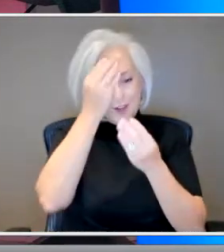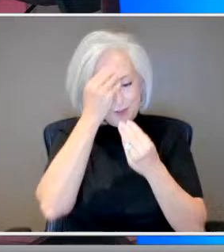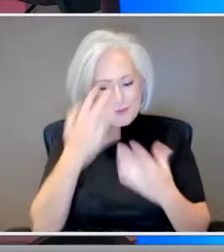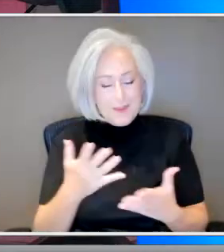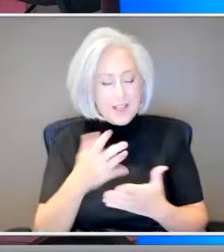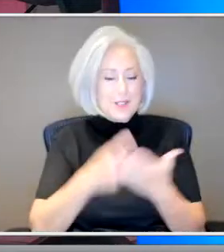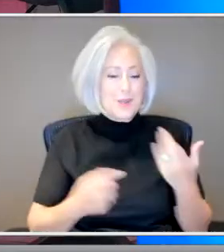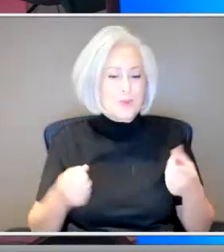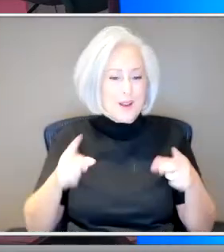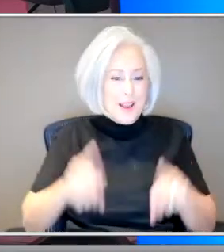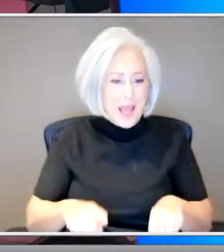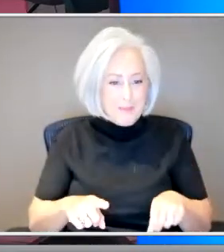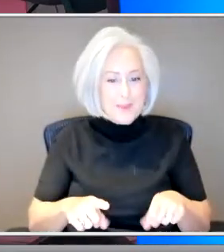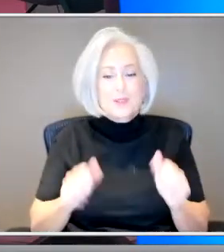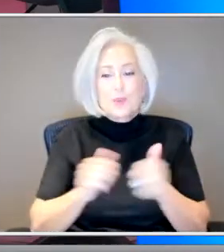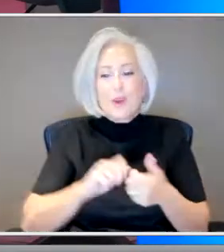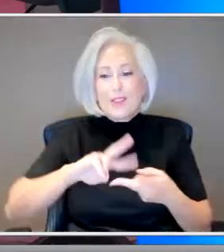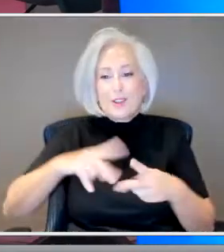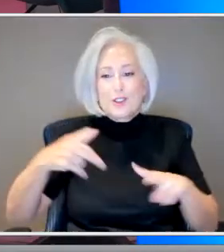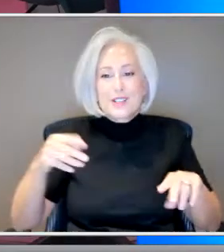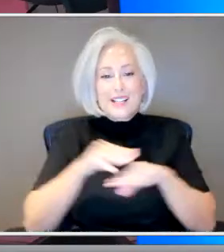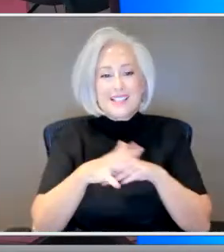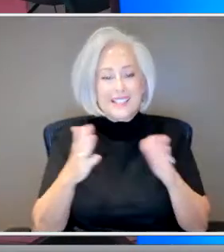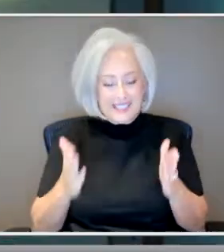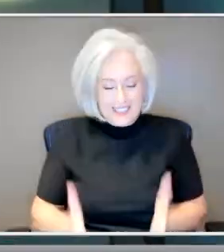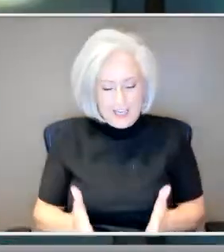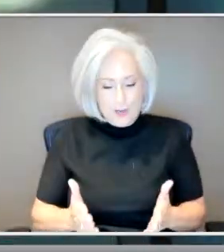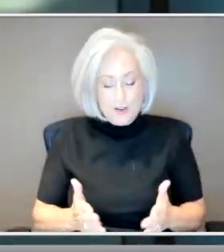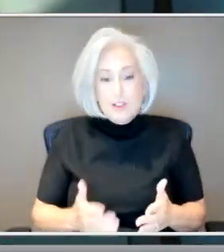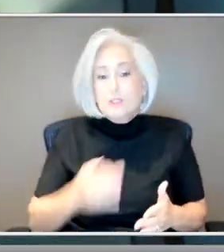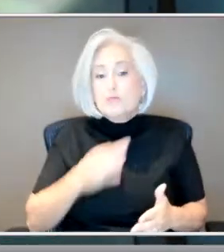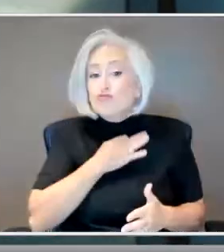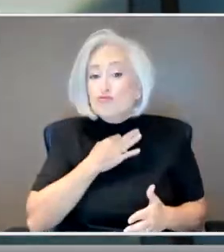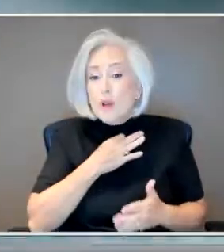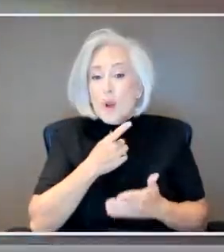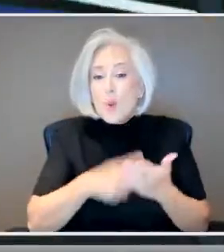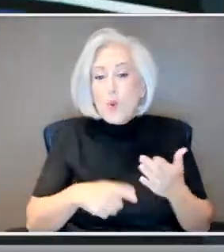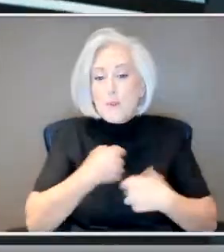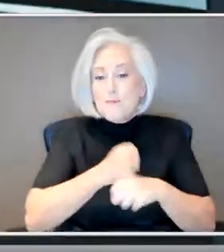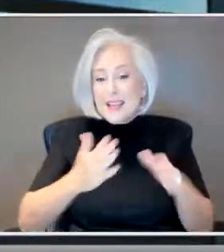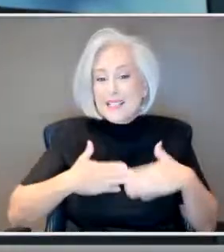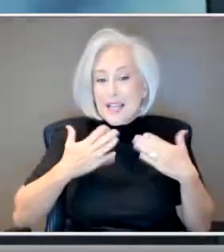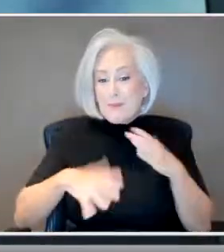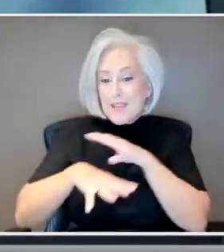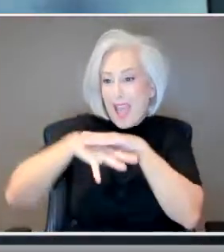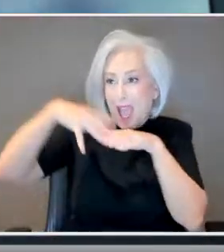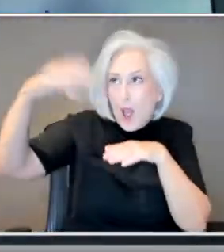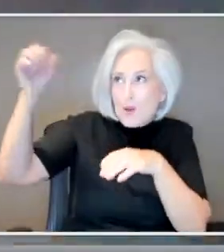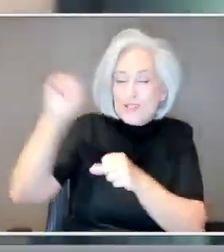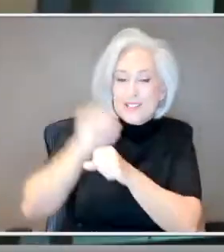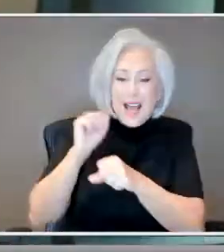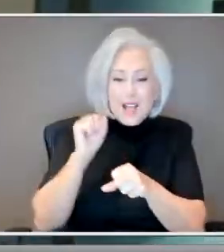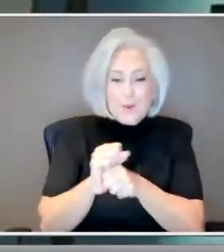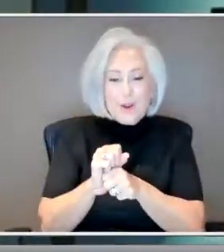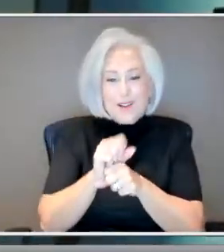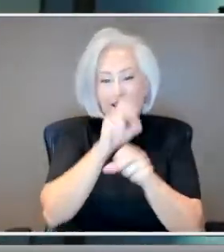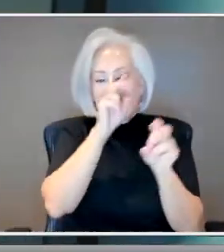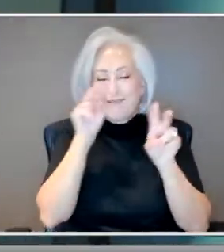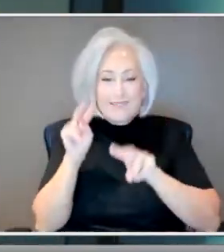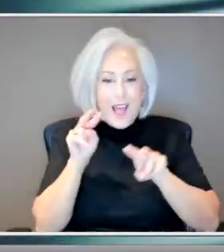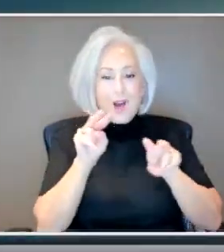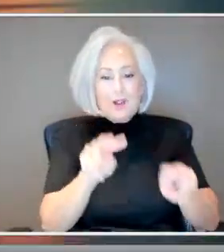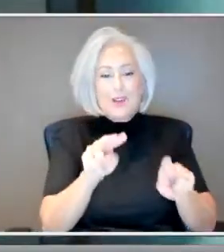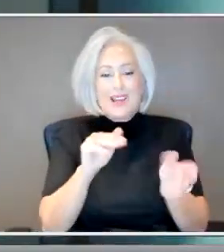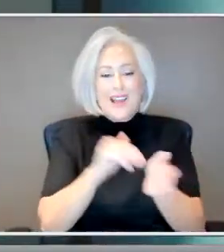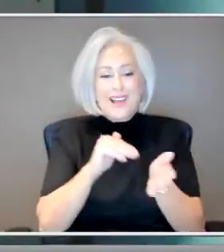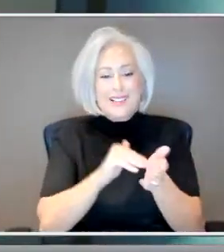system. Have you ever wondered what makes them happy outside of work? Now for a secret look into the guardians of healthcare at the